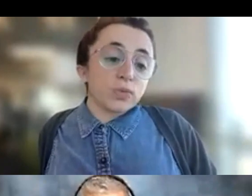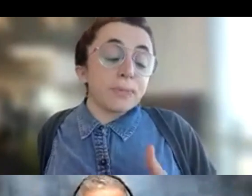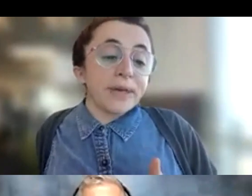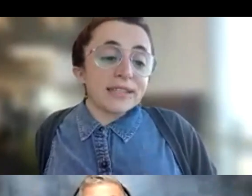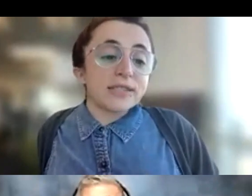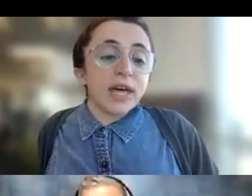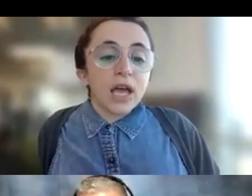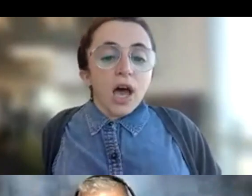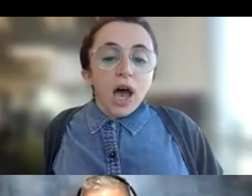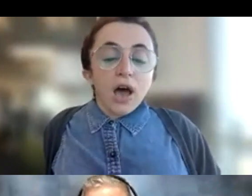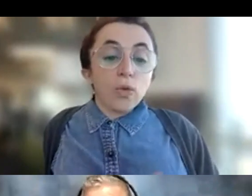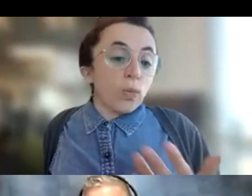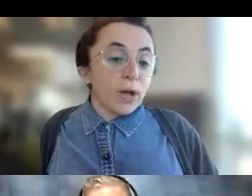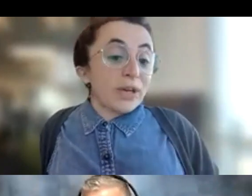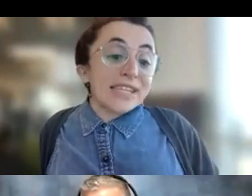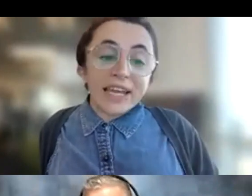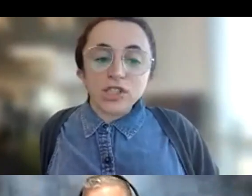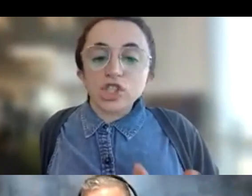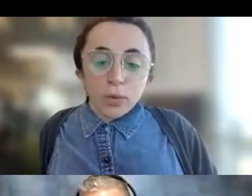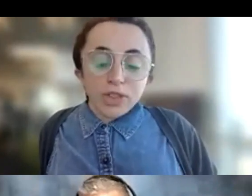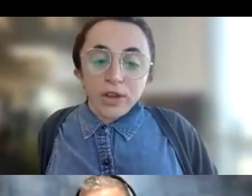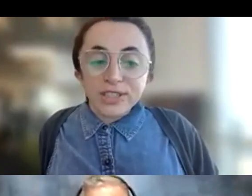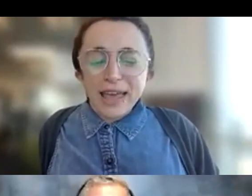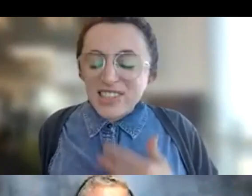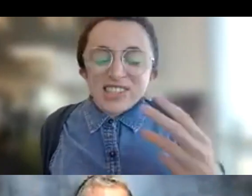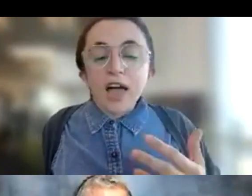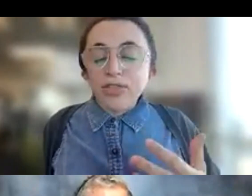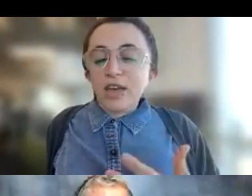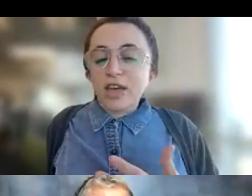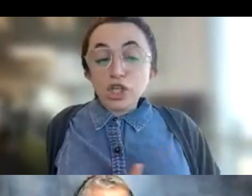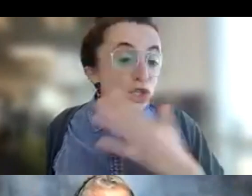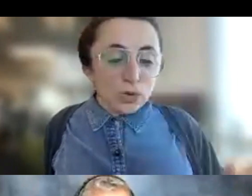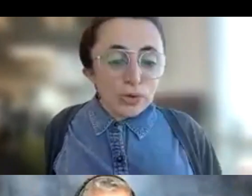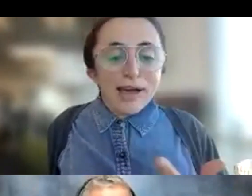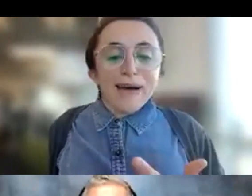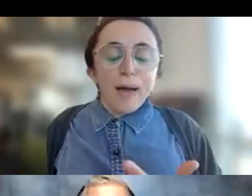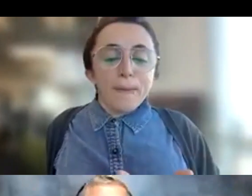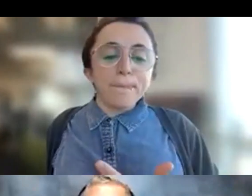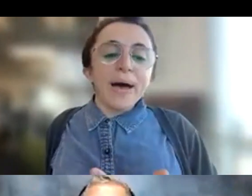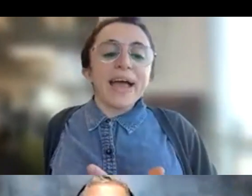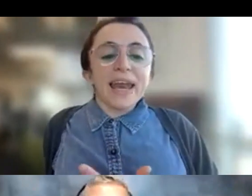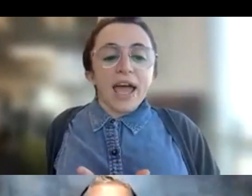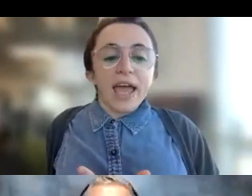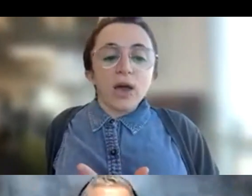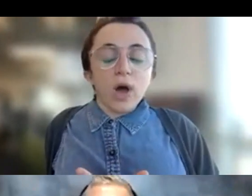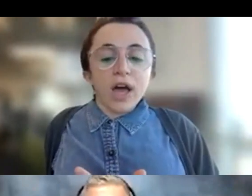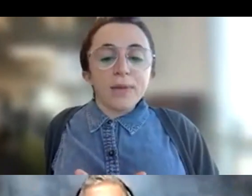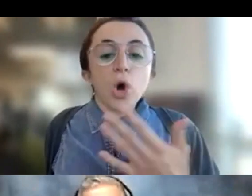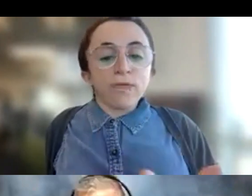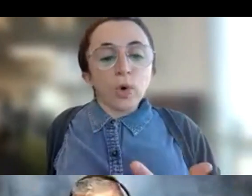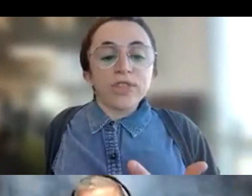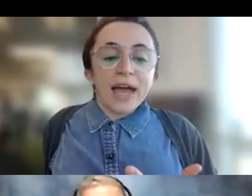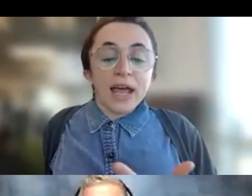HCBS recipients that I'm excited to share with you all today. This is nothing new, but